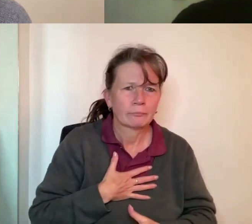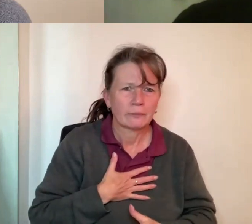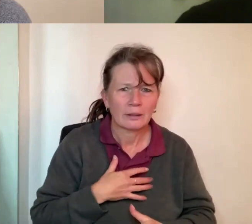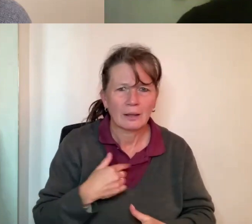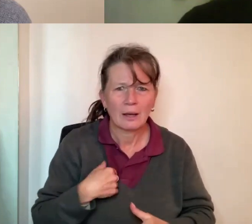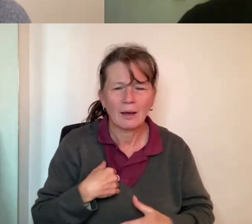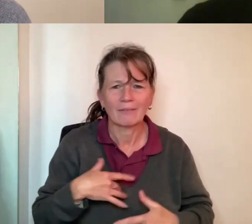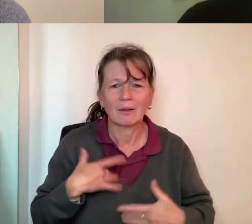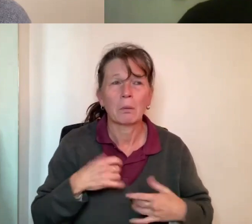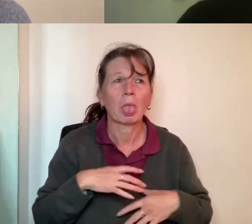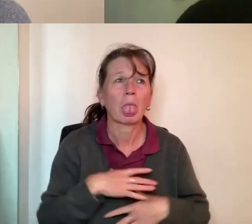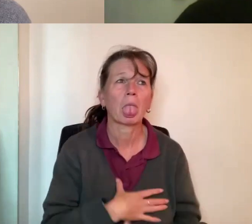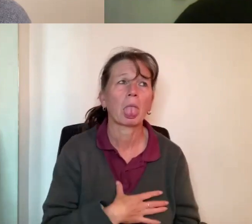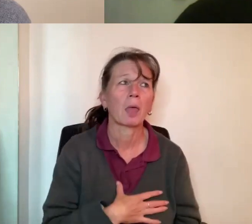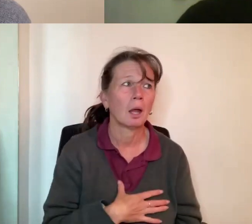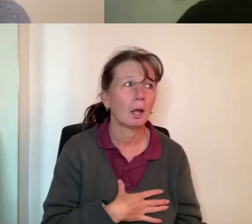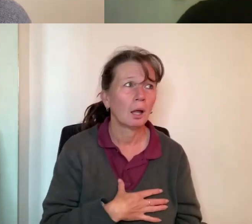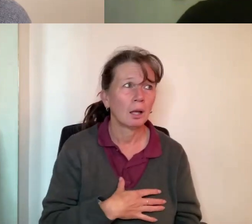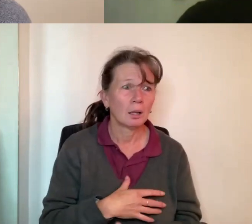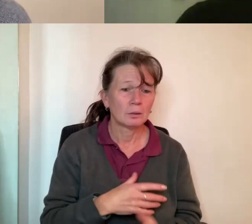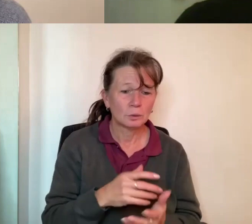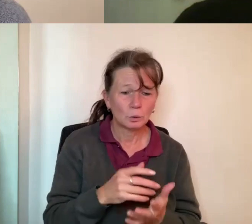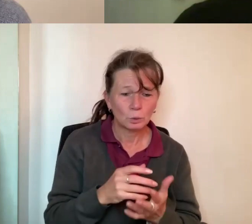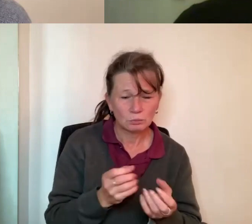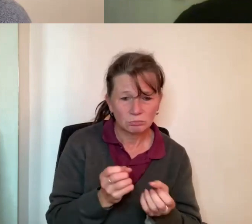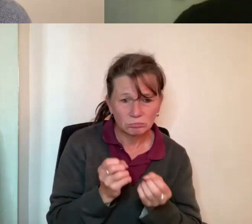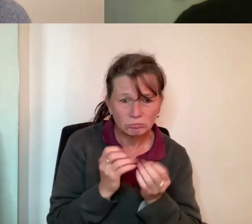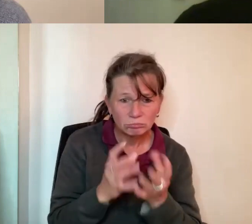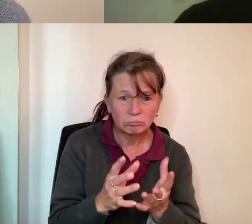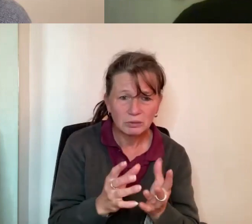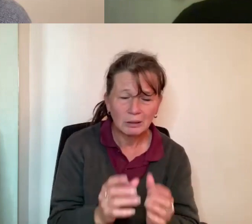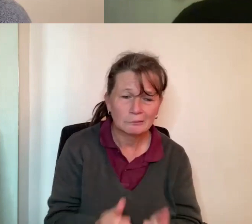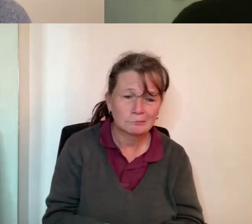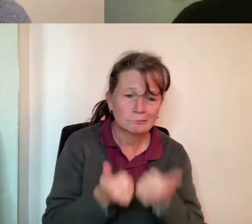by that point, to be totally honest. But